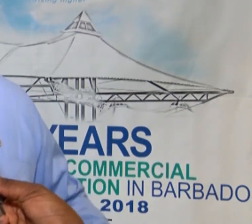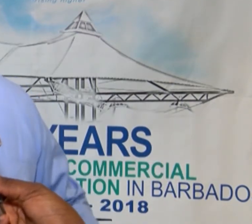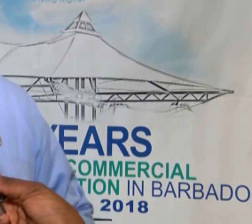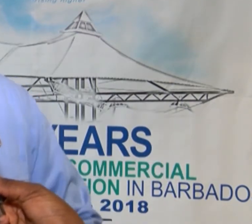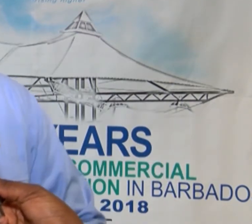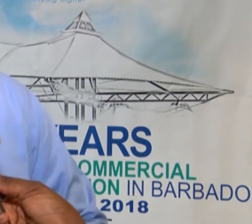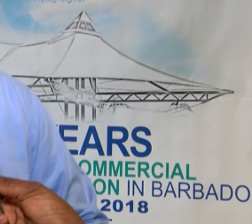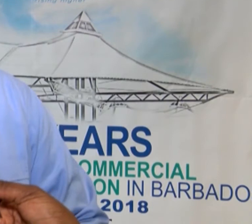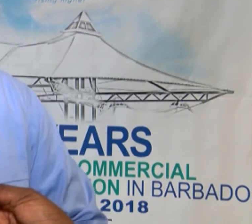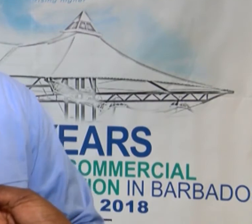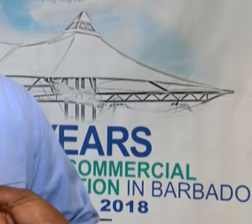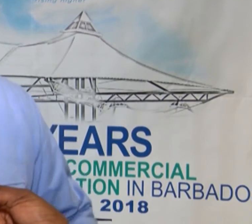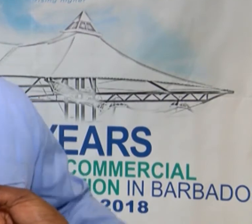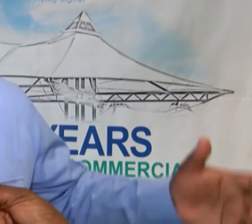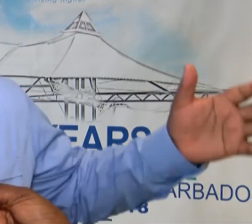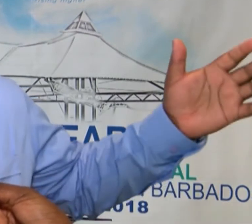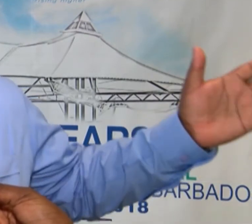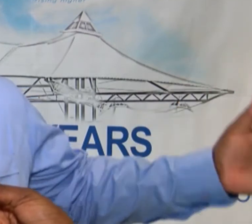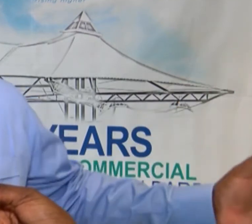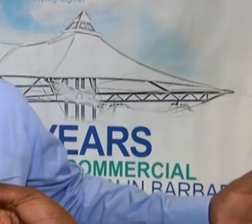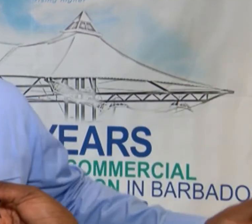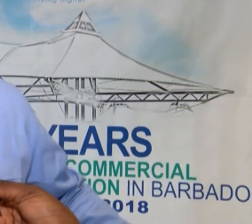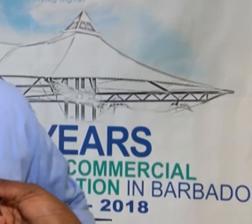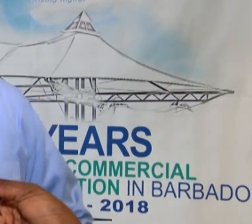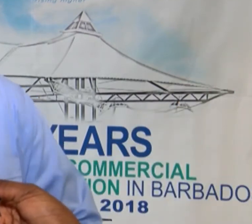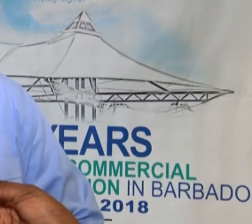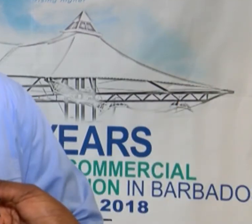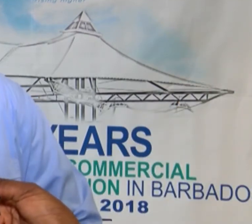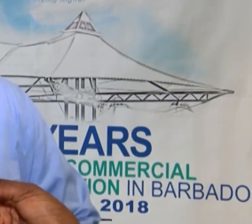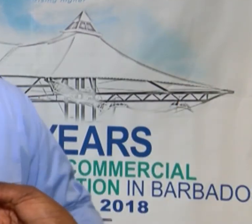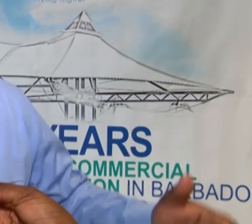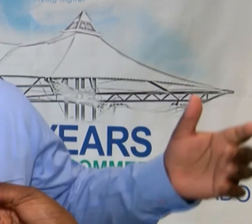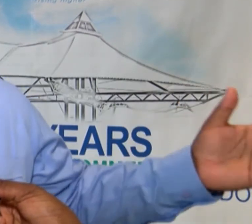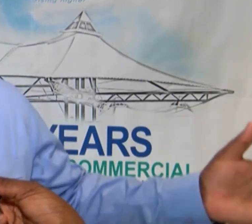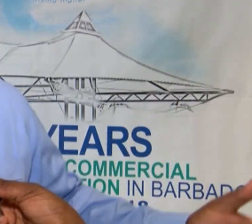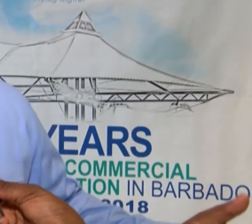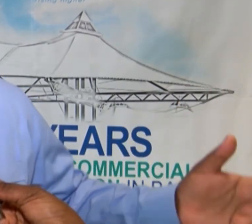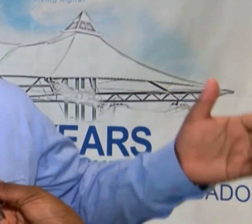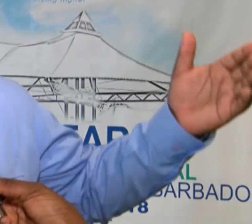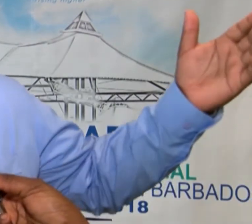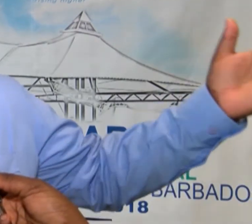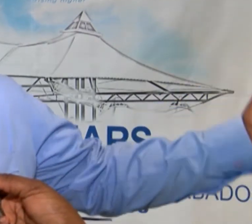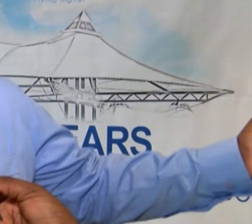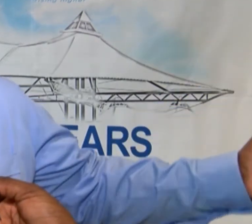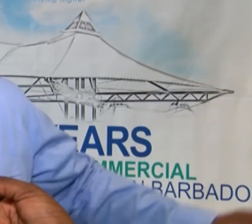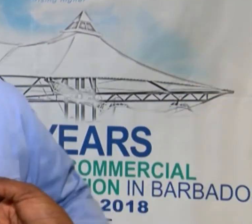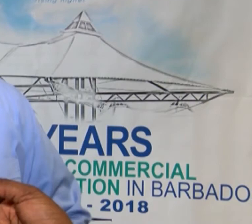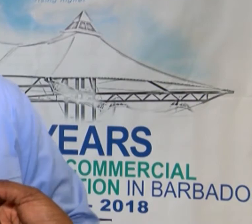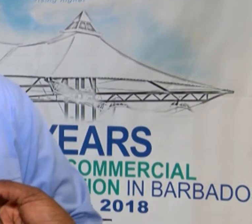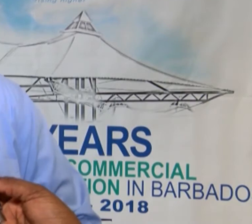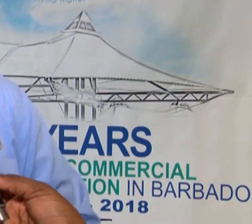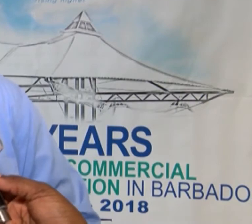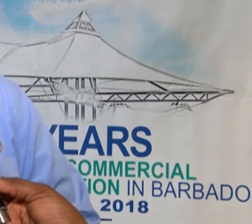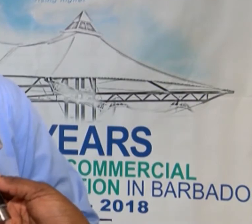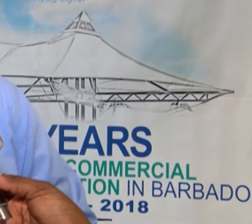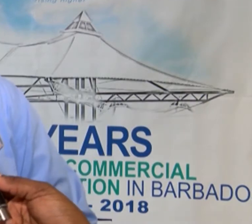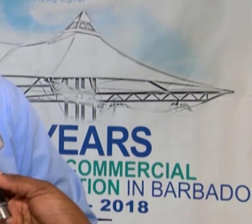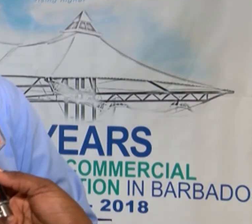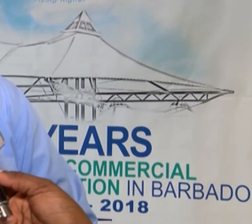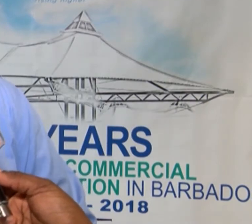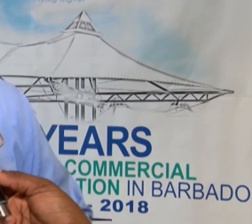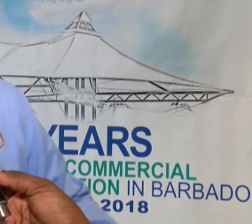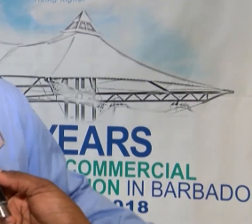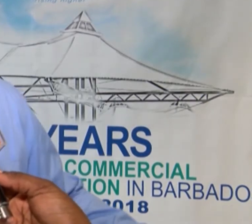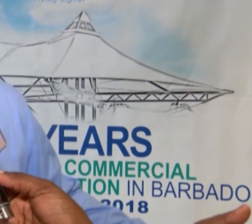into 4 tours so that we would tour the entire airport, and then where possible we would have a tour of an aircraft, as happened